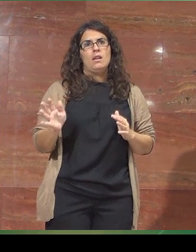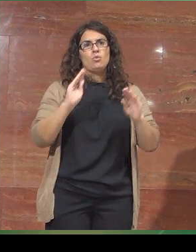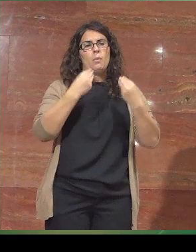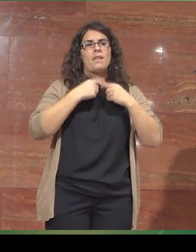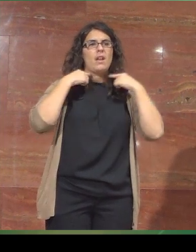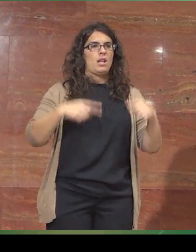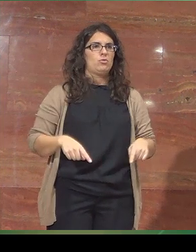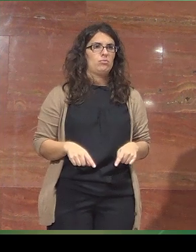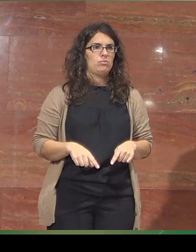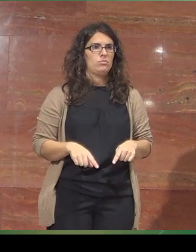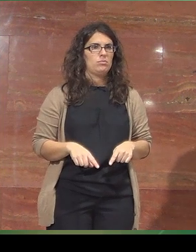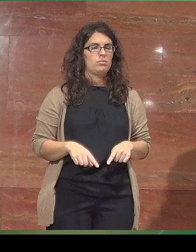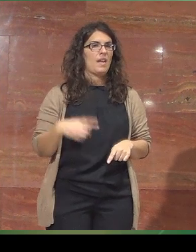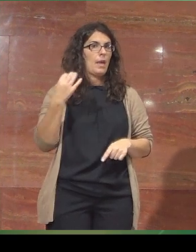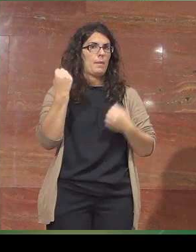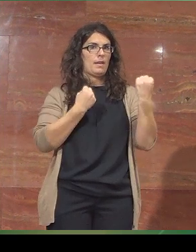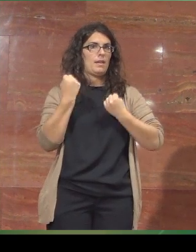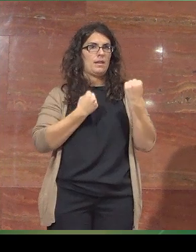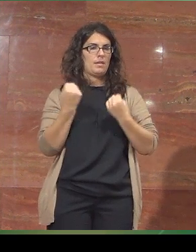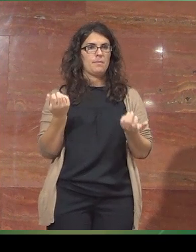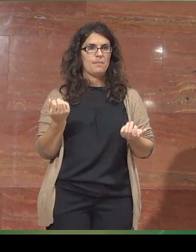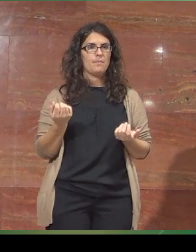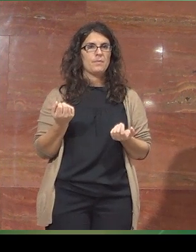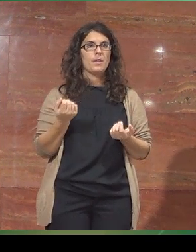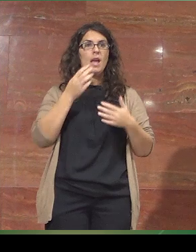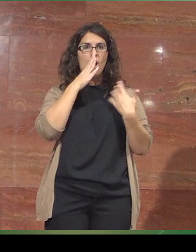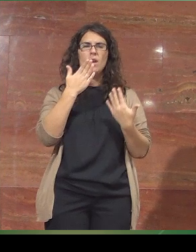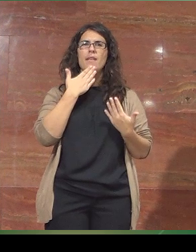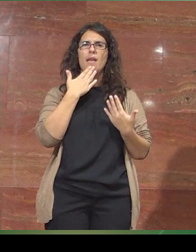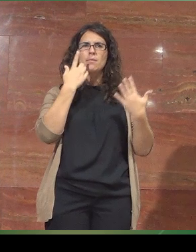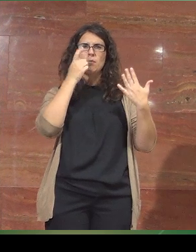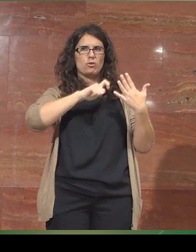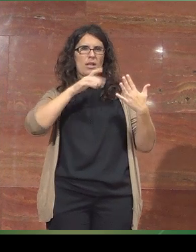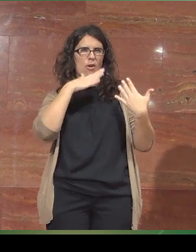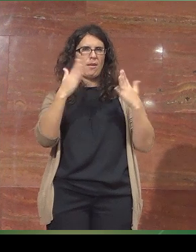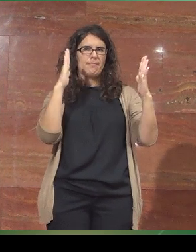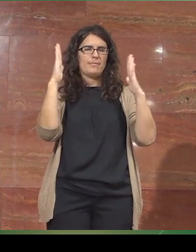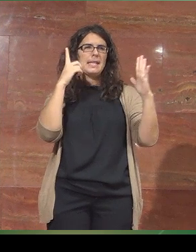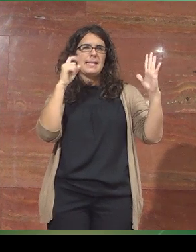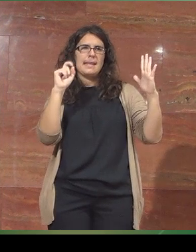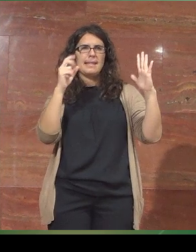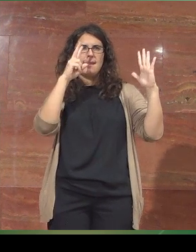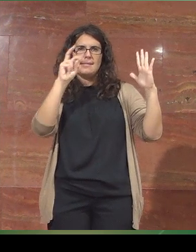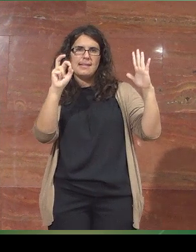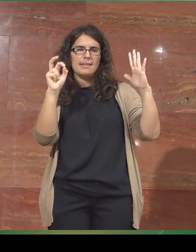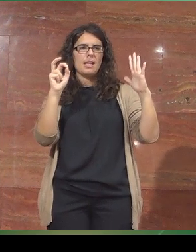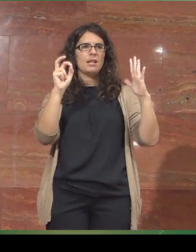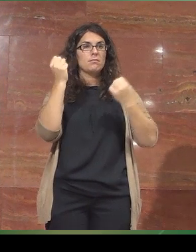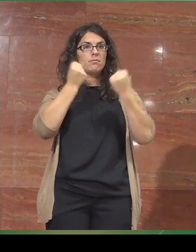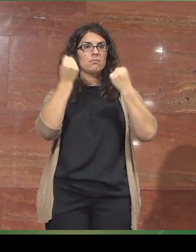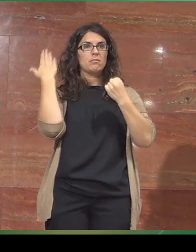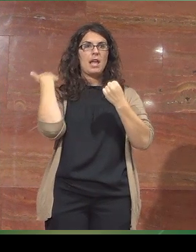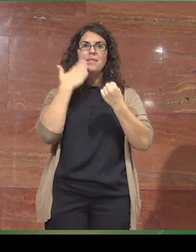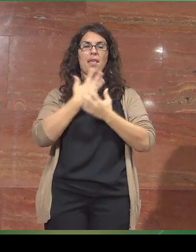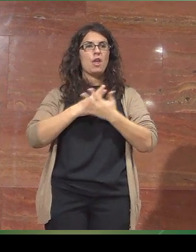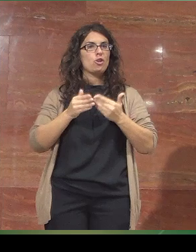of people, now in their 60s and 70s, who have been driving their cars since they were 18, and have no idea